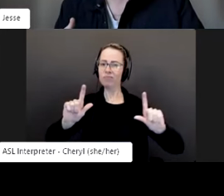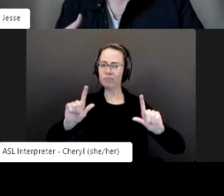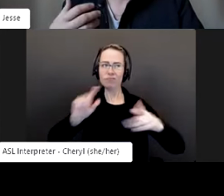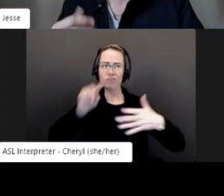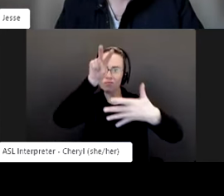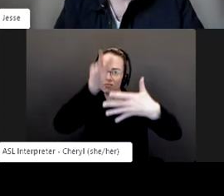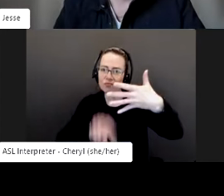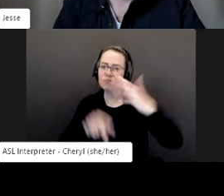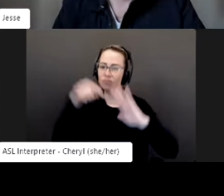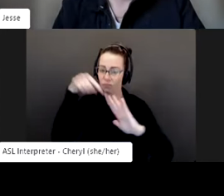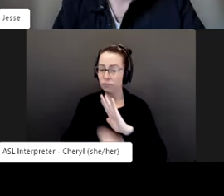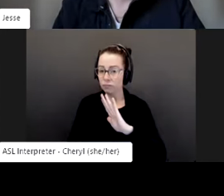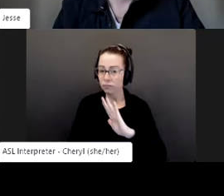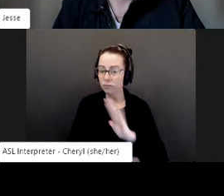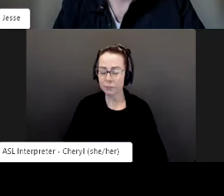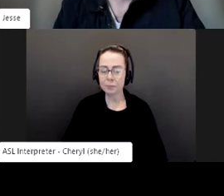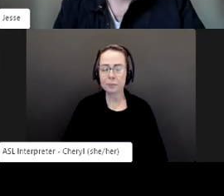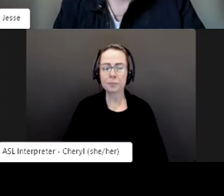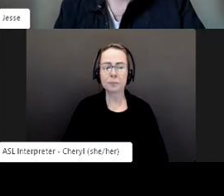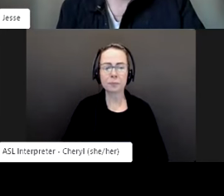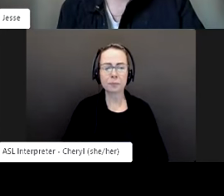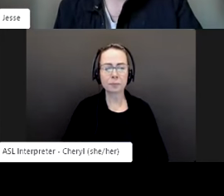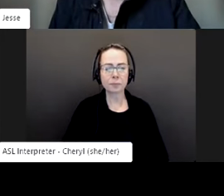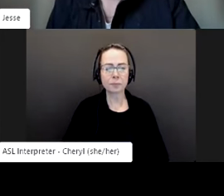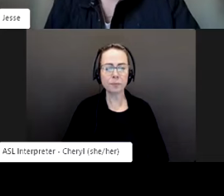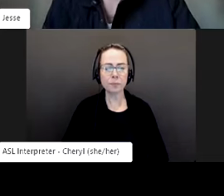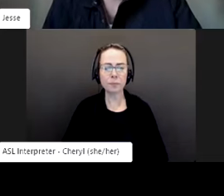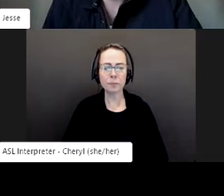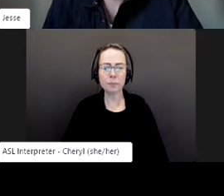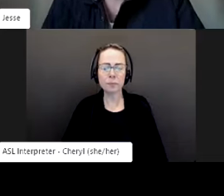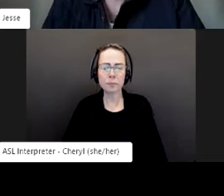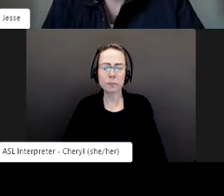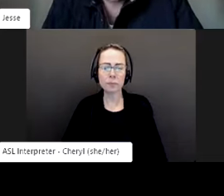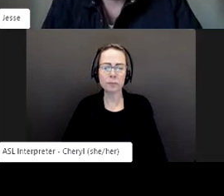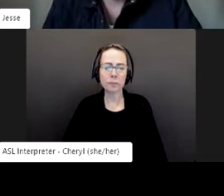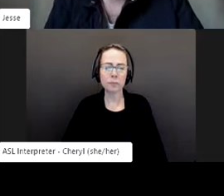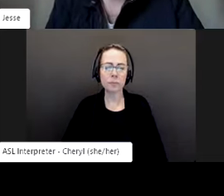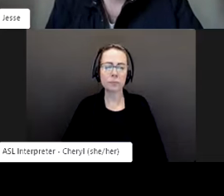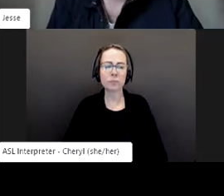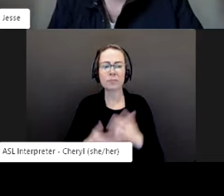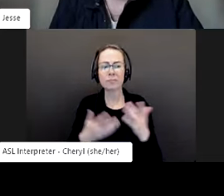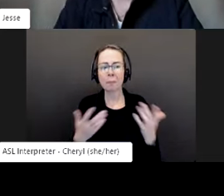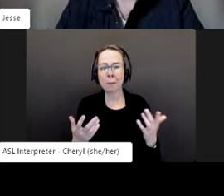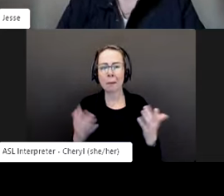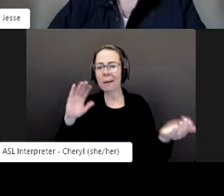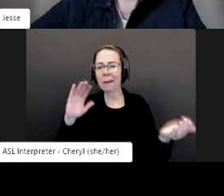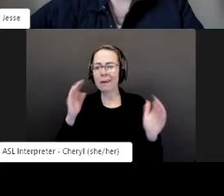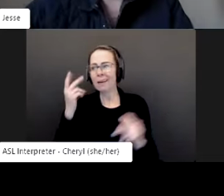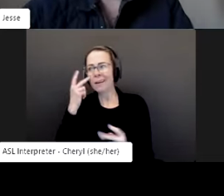things I find is useful about being able to do this stuff online is that you can get rid of a lot of the paper that you keep around your